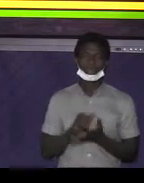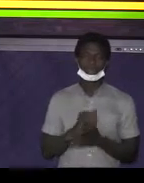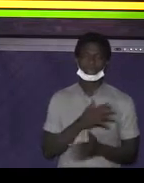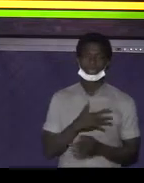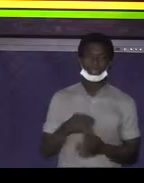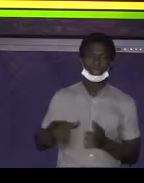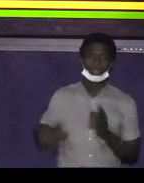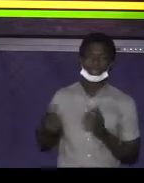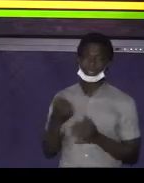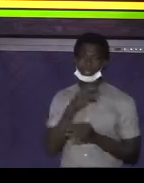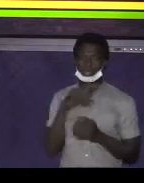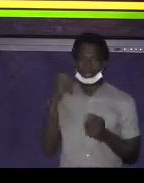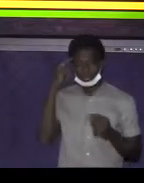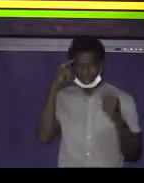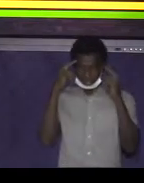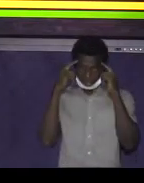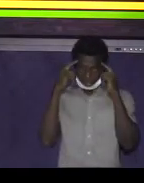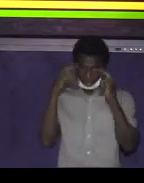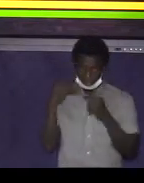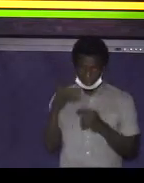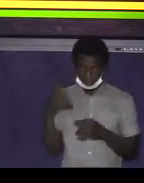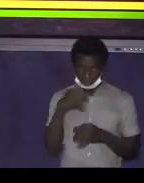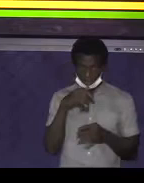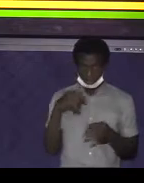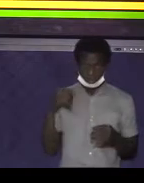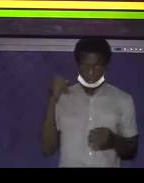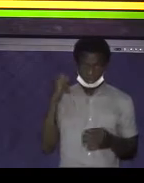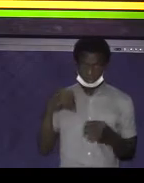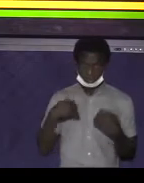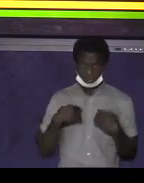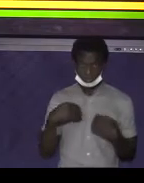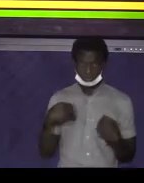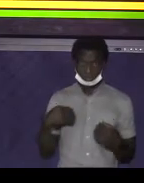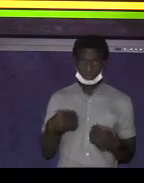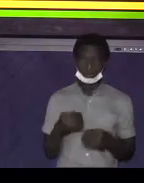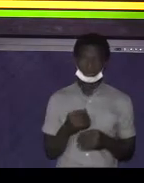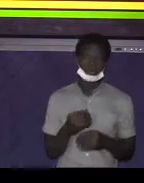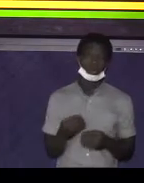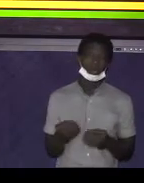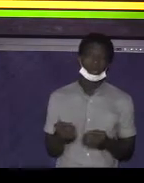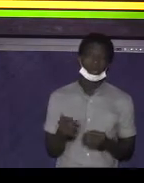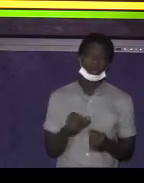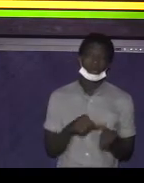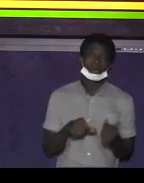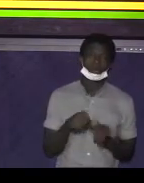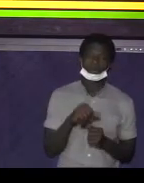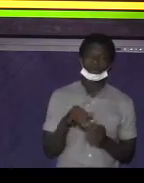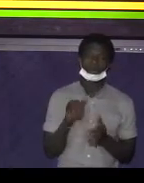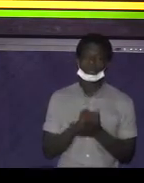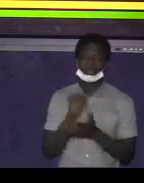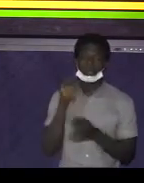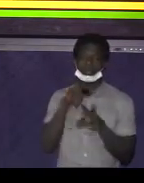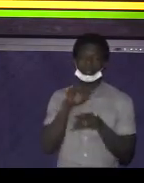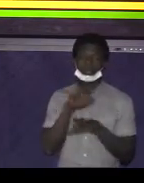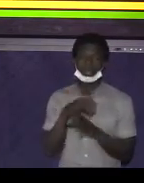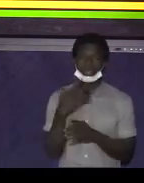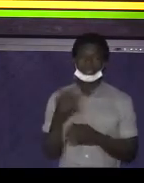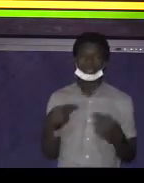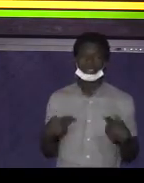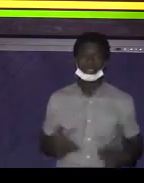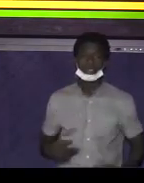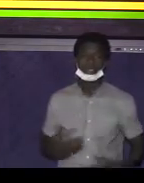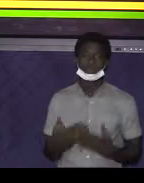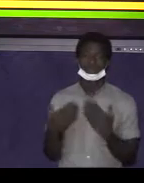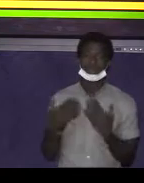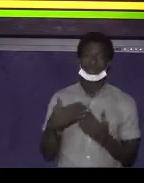later they were thinking of, they should have had organization or association that will look at their fear, their health